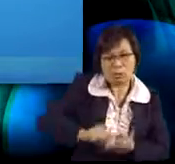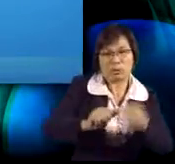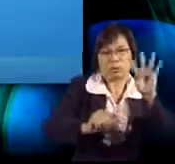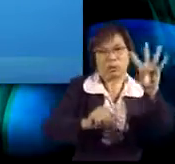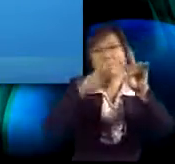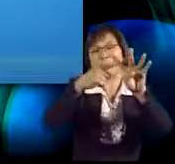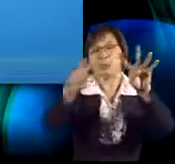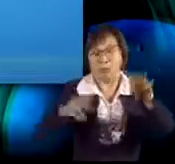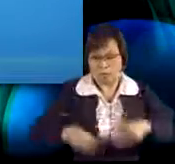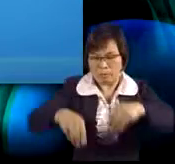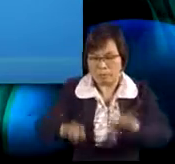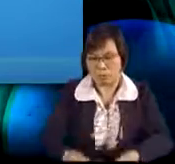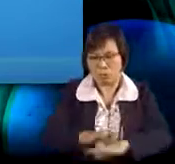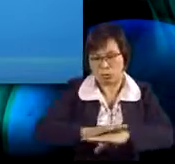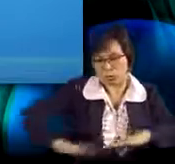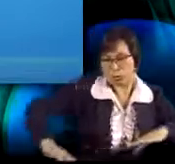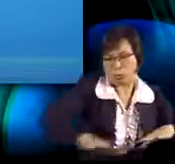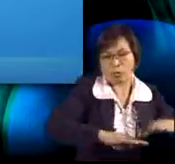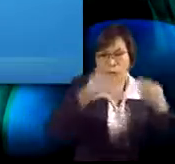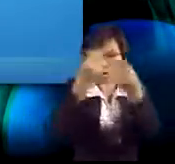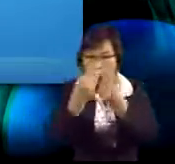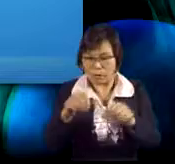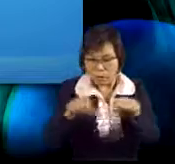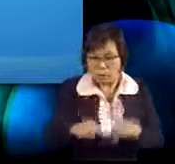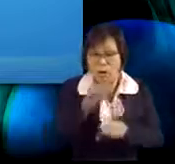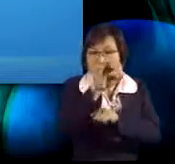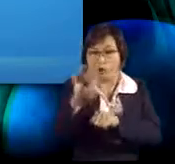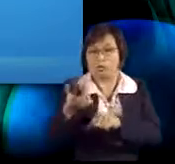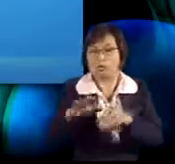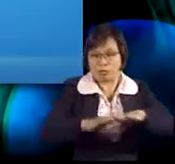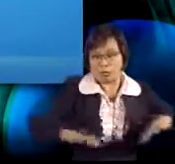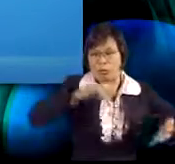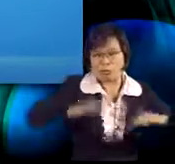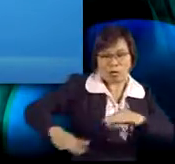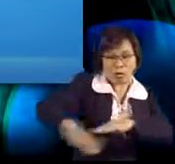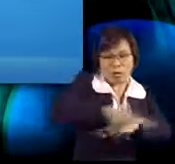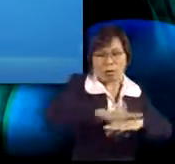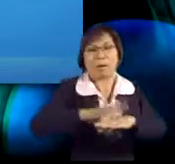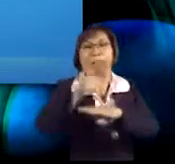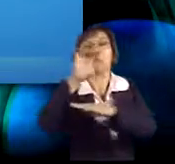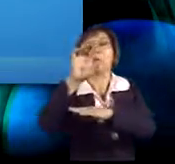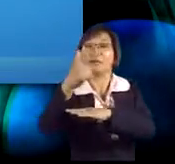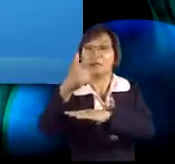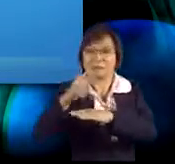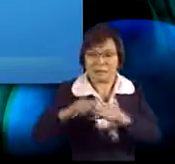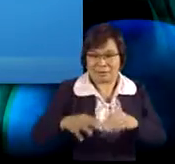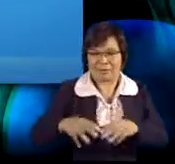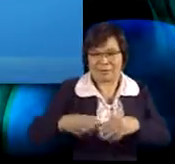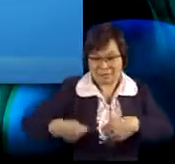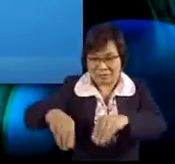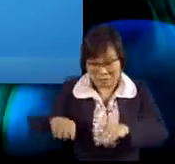was placed on the floor. Calculate the area of the floor that is not covered by the rug. Let's use the